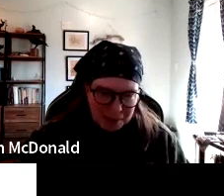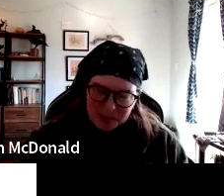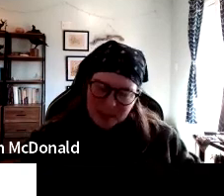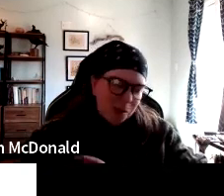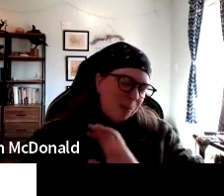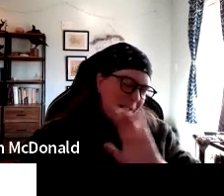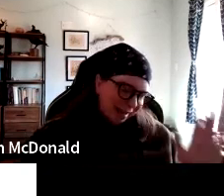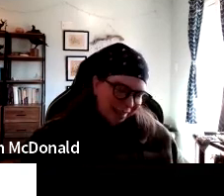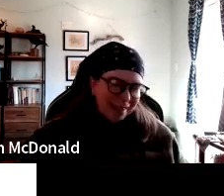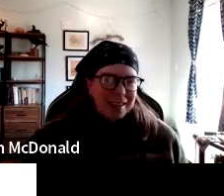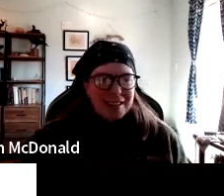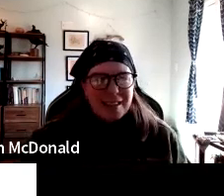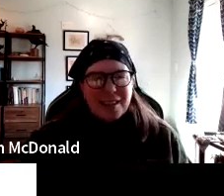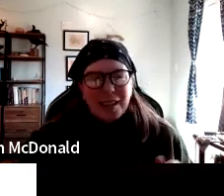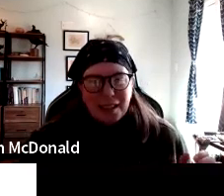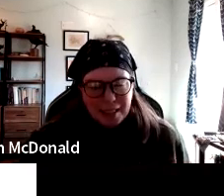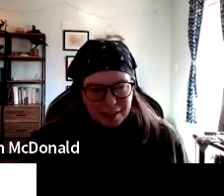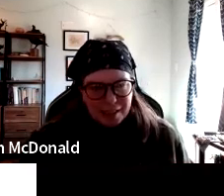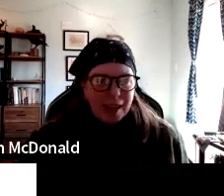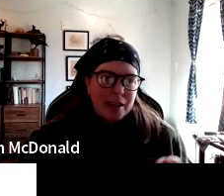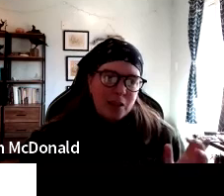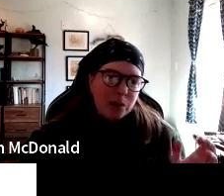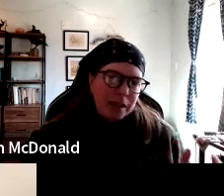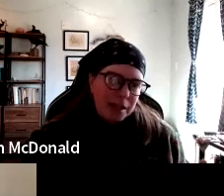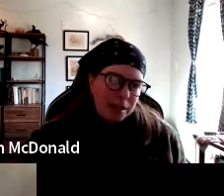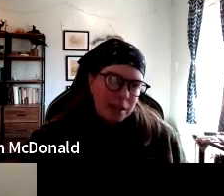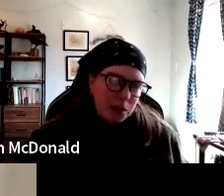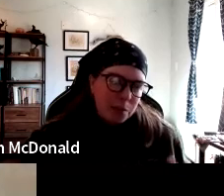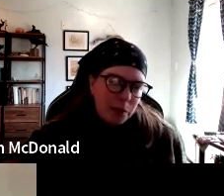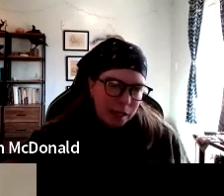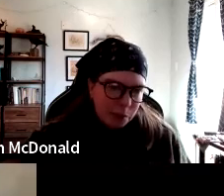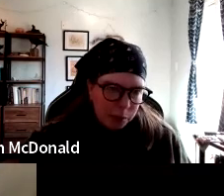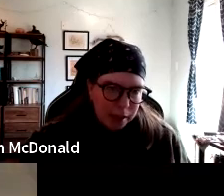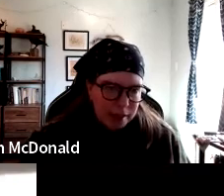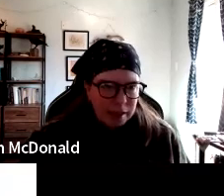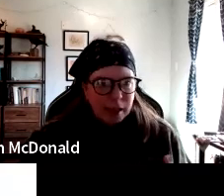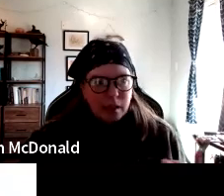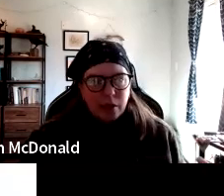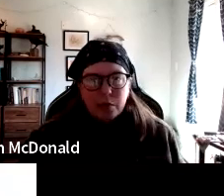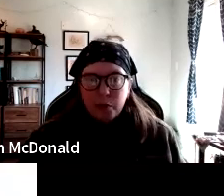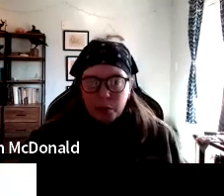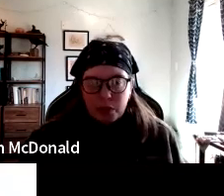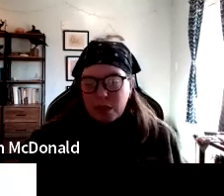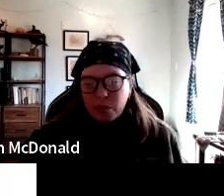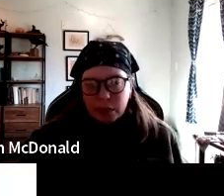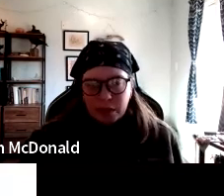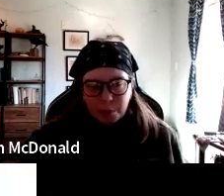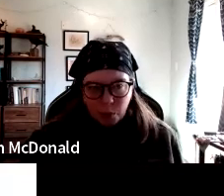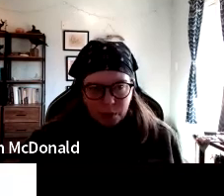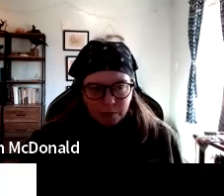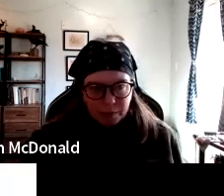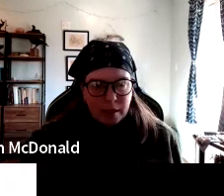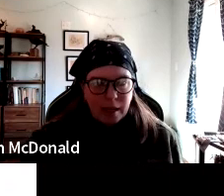your toes, but this is yeast. And so yeast is used in making bread and other foods. It's